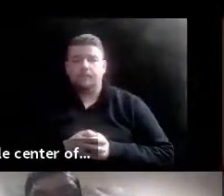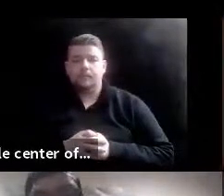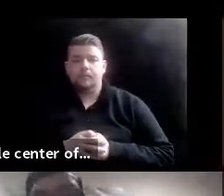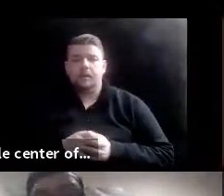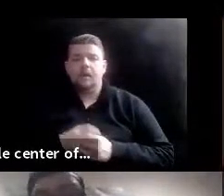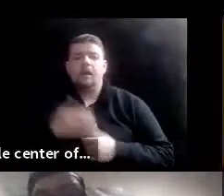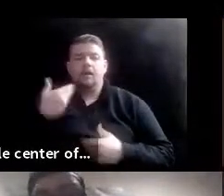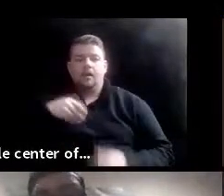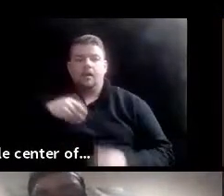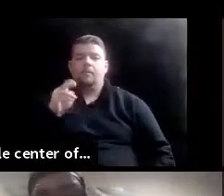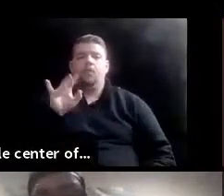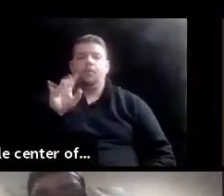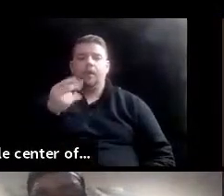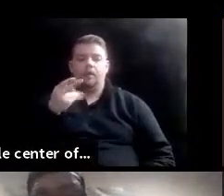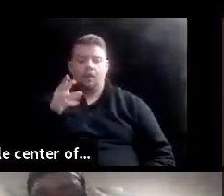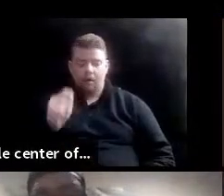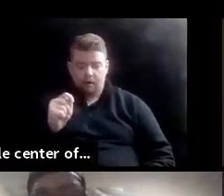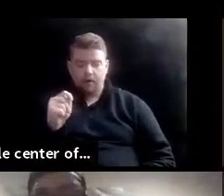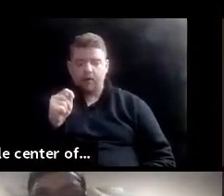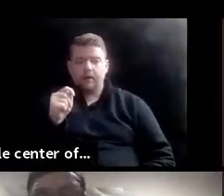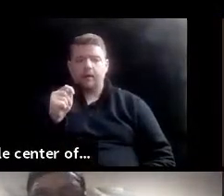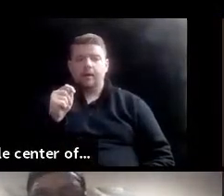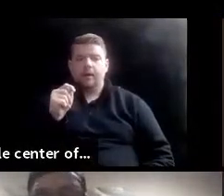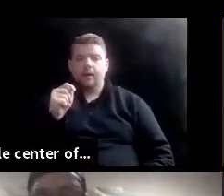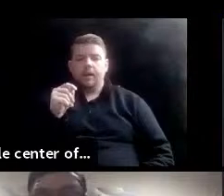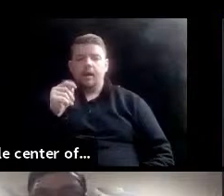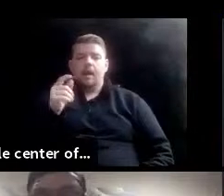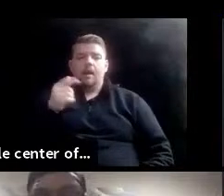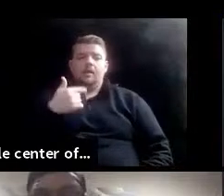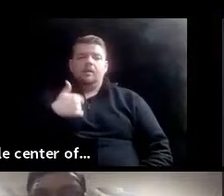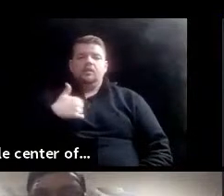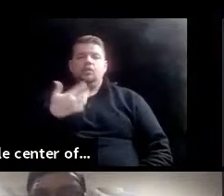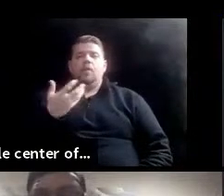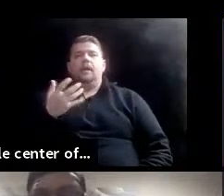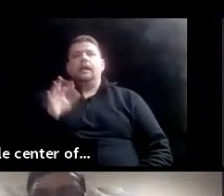This is Maria Hurt. I would just like to